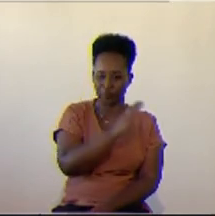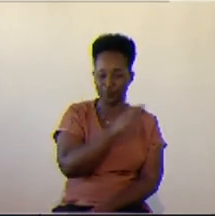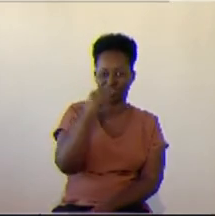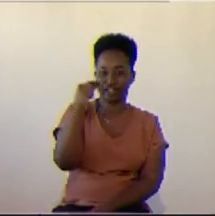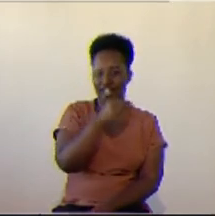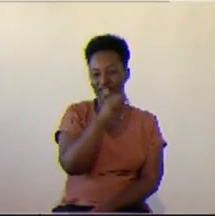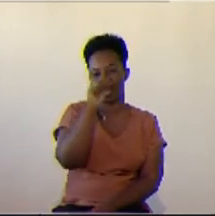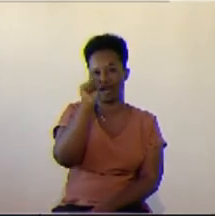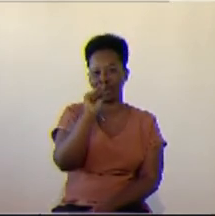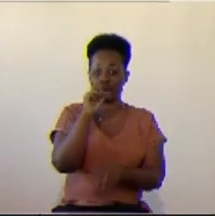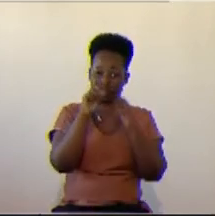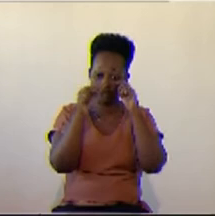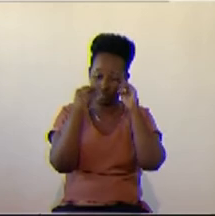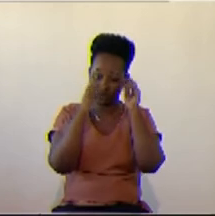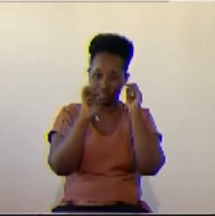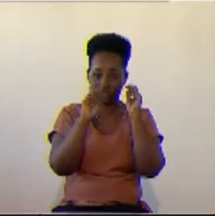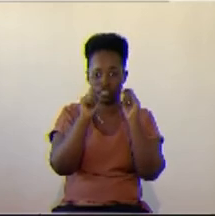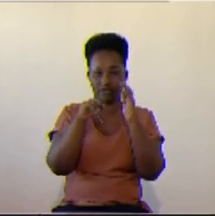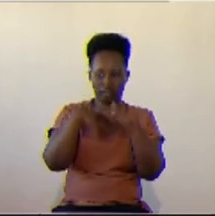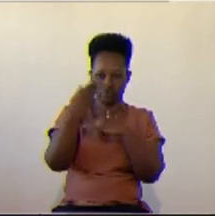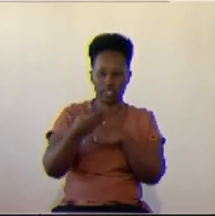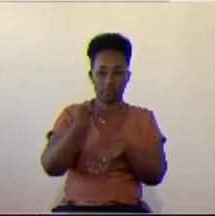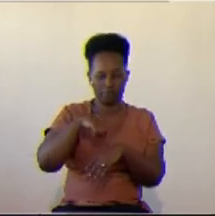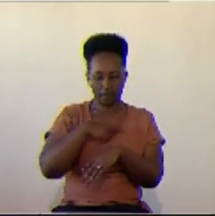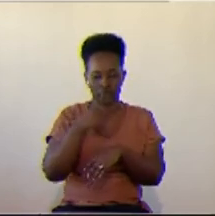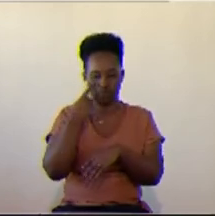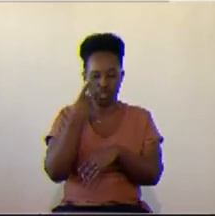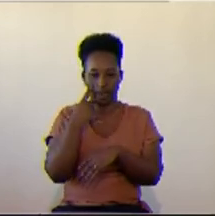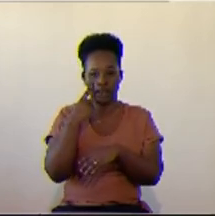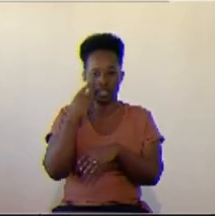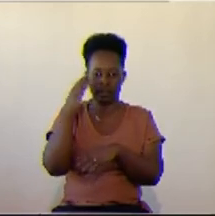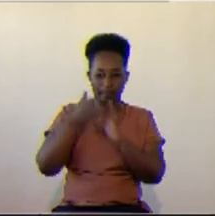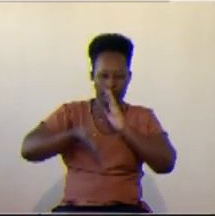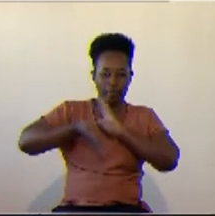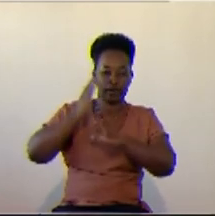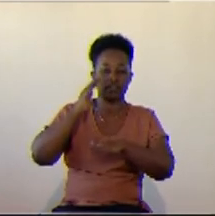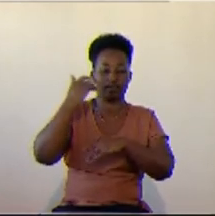read the pressure on the screen. Okay?